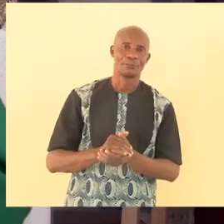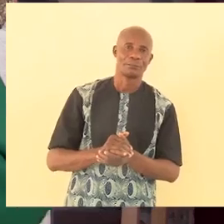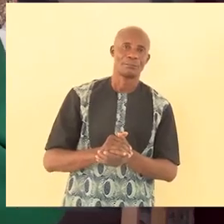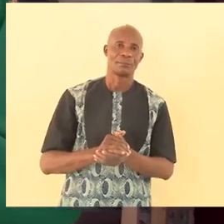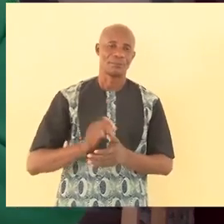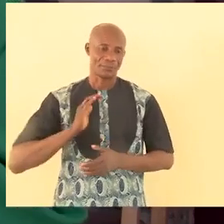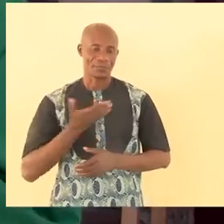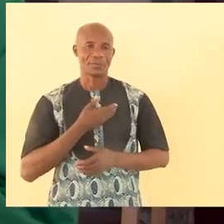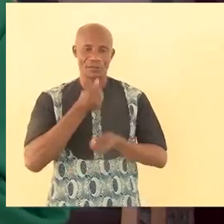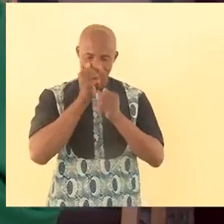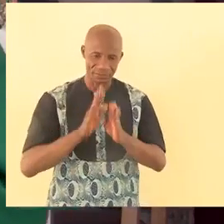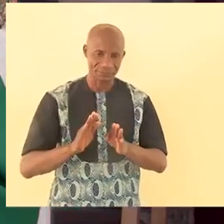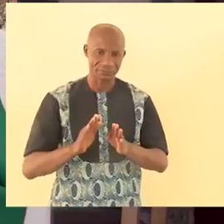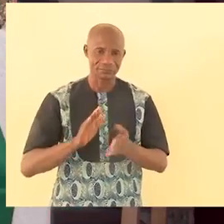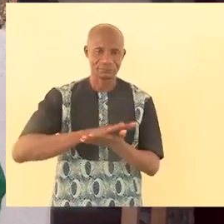How blessings become a curse.